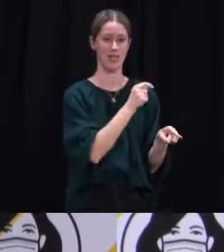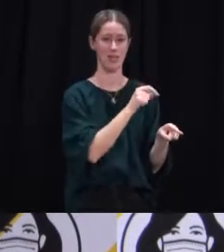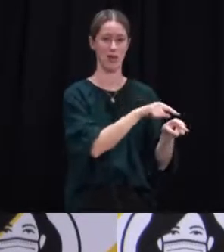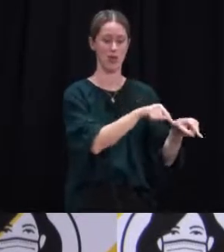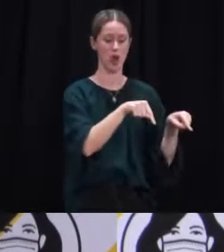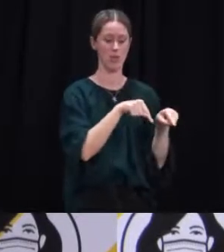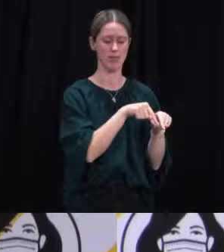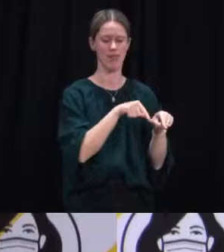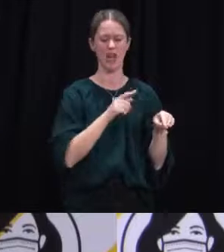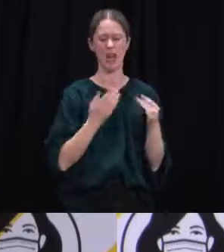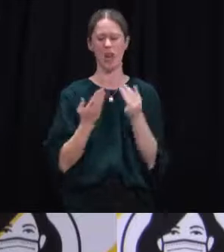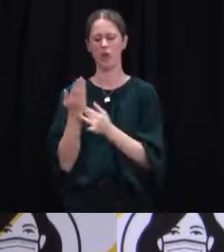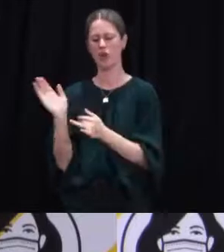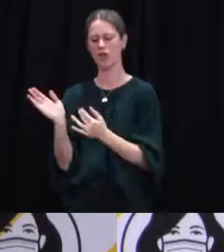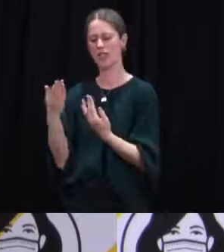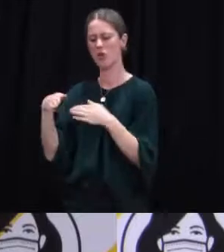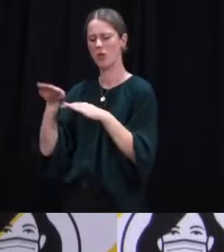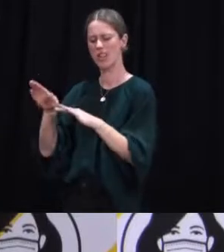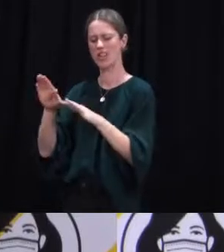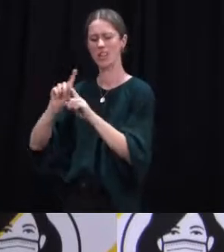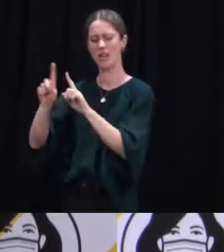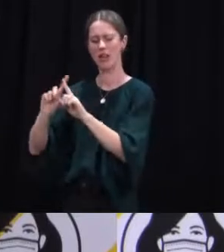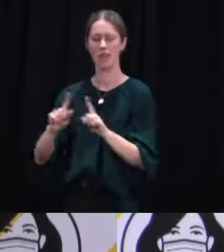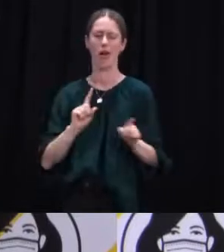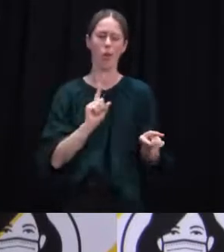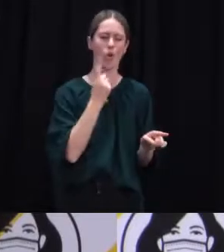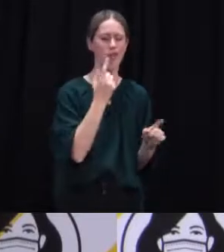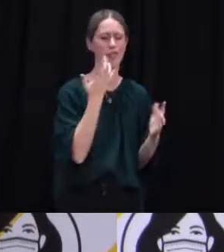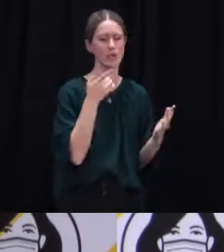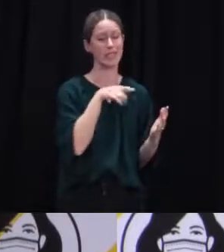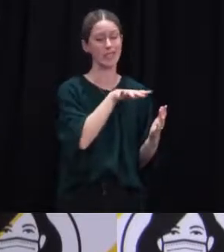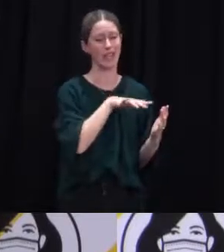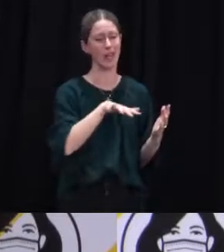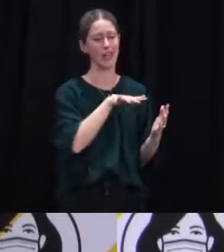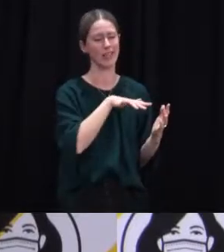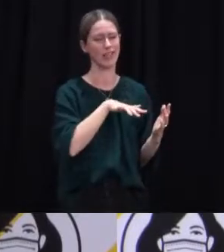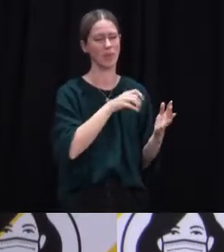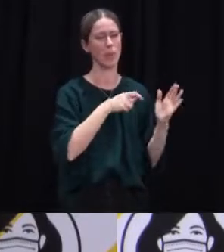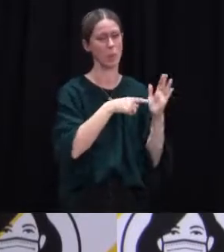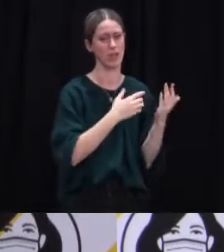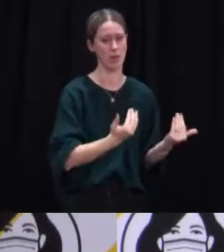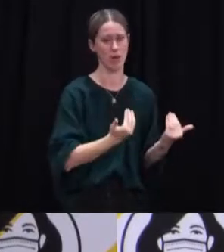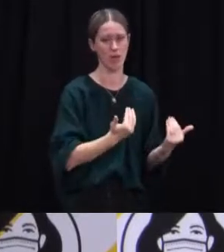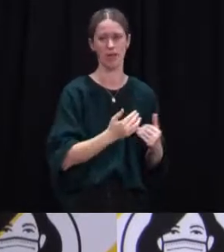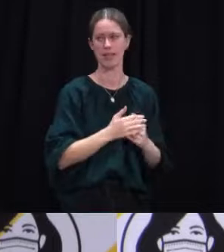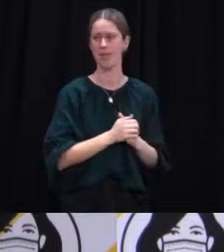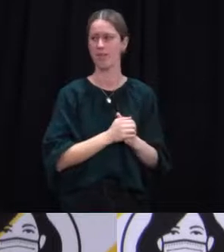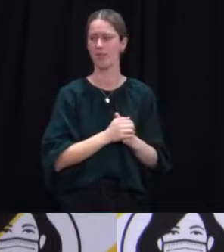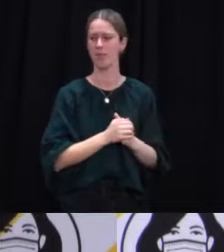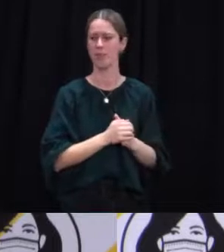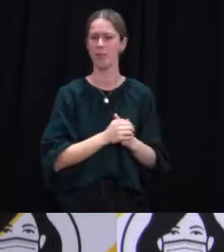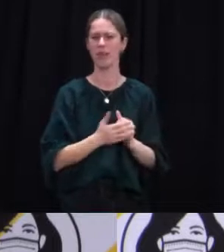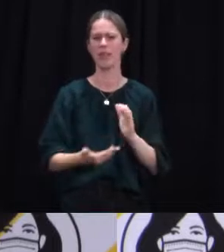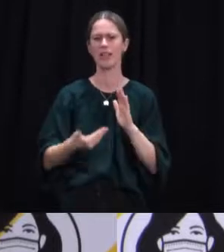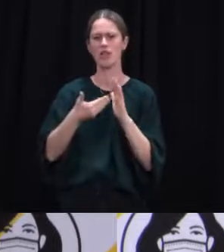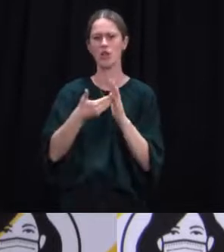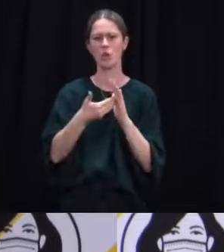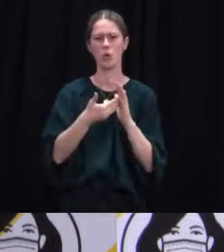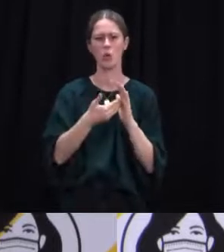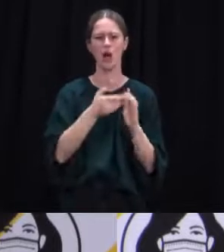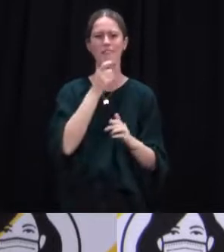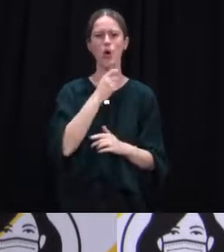say, still available in our existing quarantine in Auckland. And a different capacity around the rest of the country, but Auckland is obviously